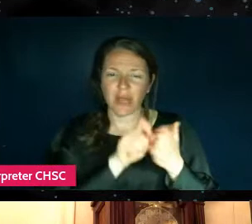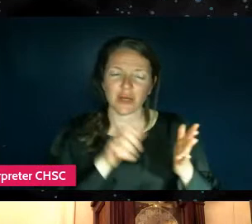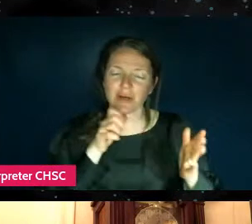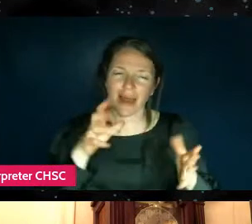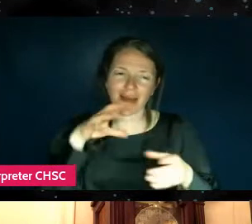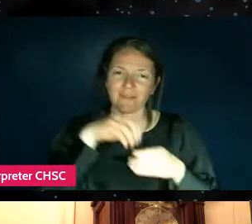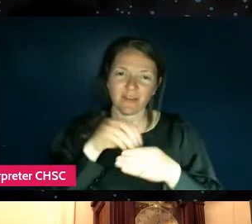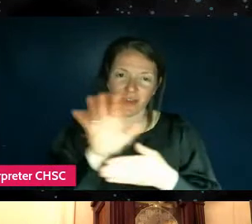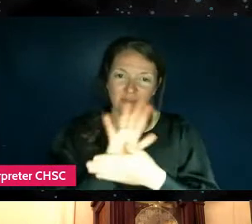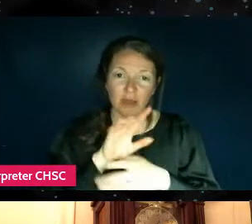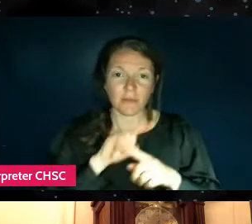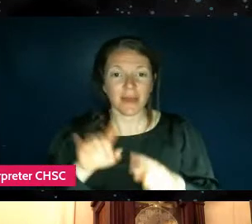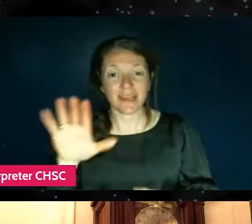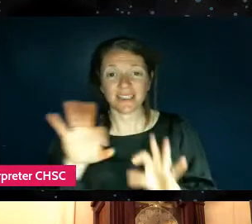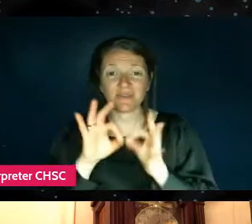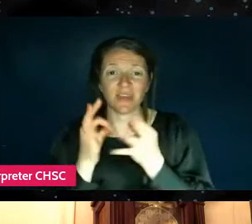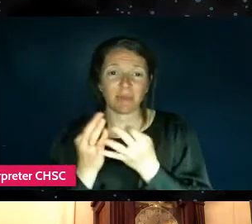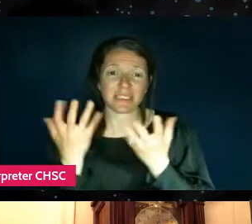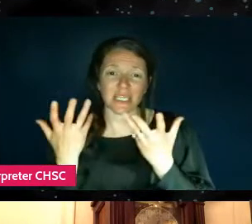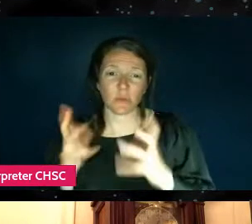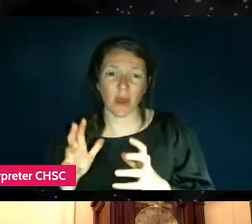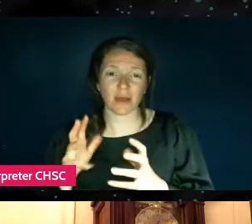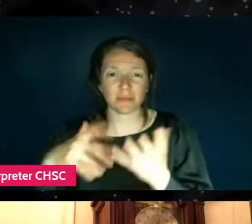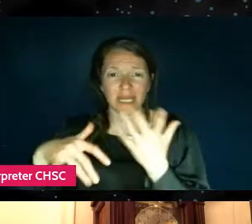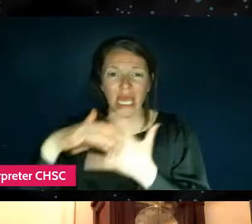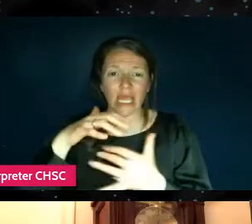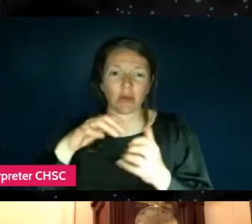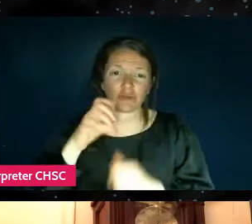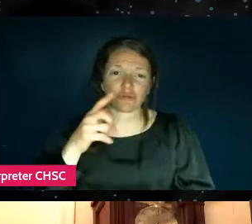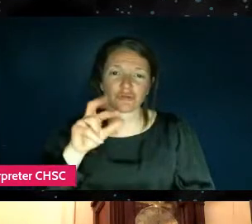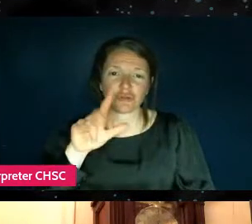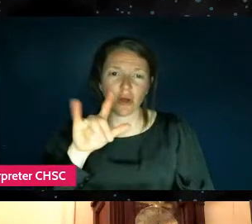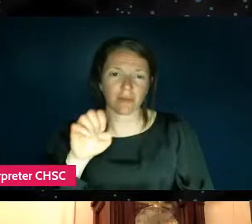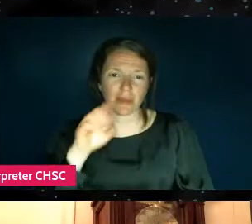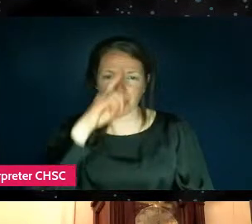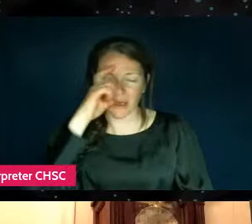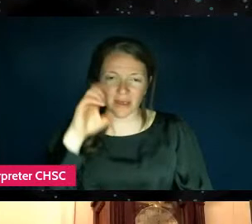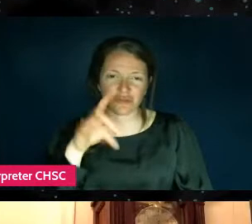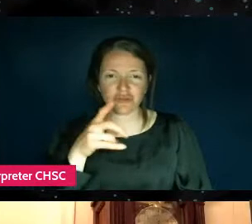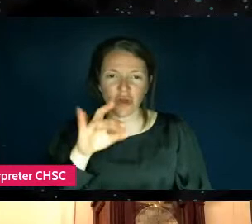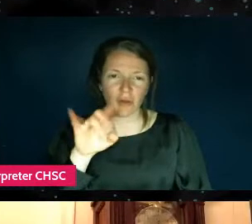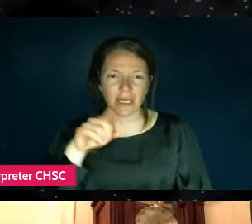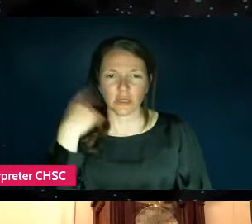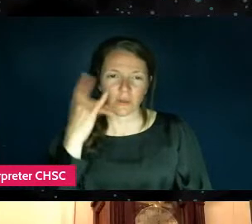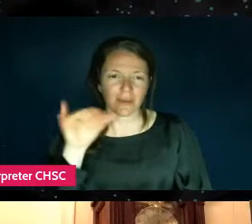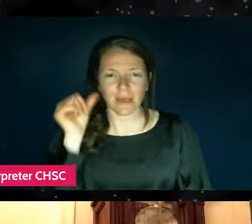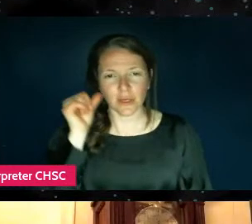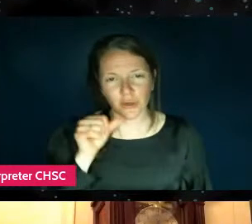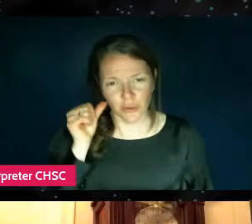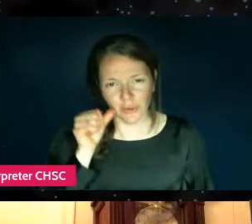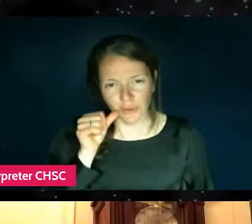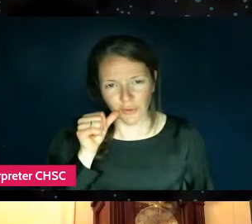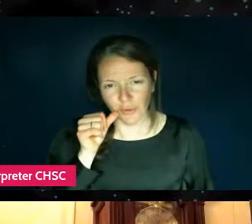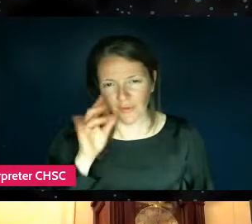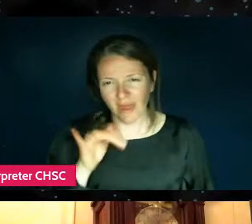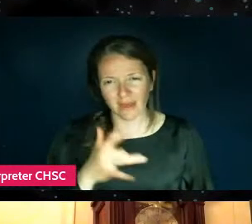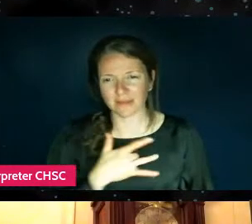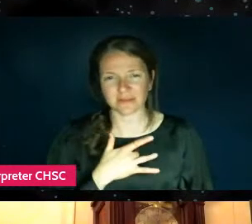know, his family didn't want him hanging around Charlie because Charlie looked like a girl. And that was just really